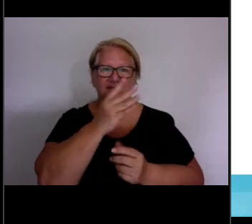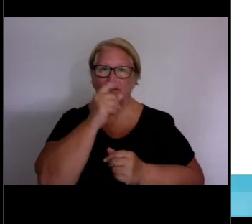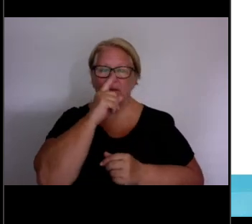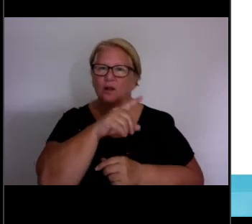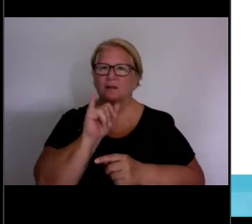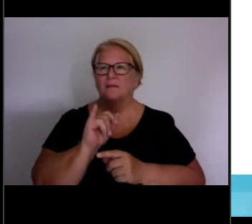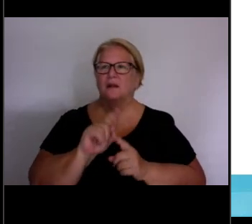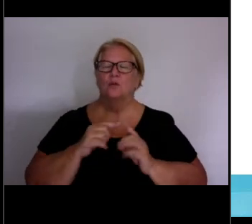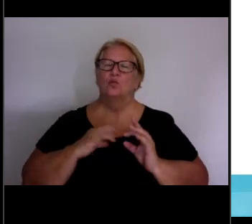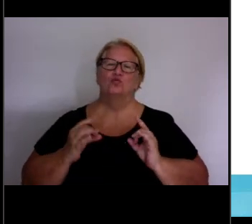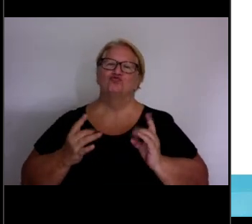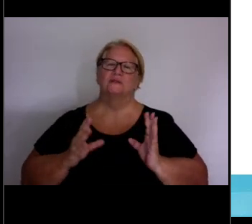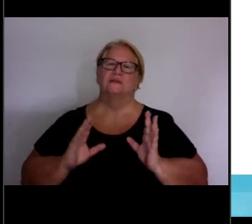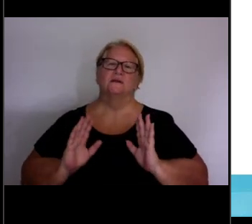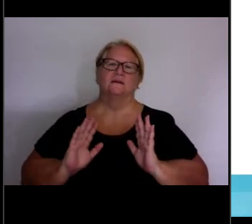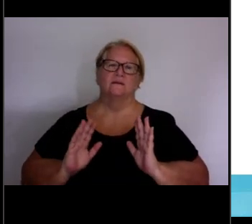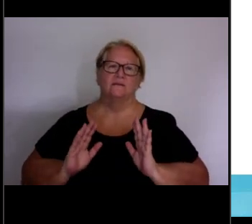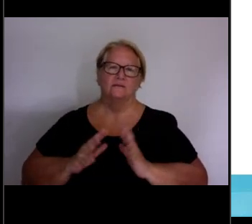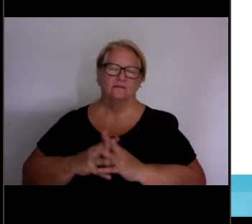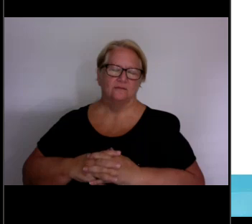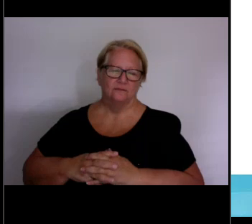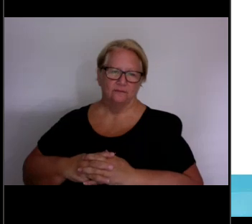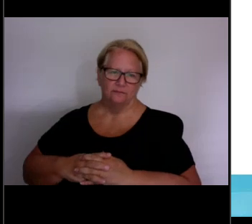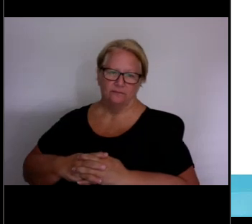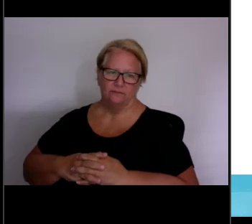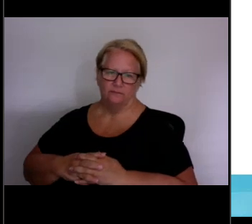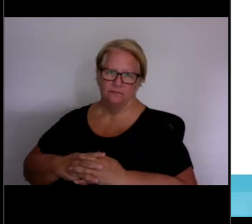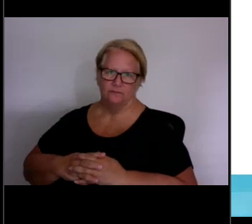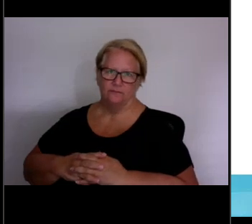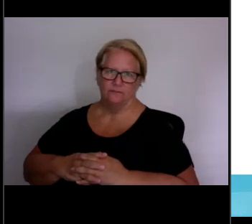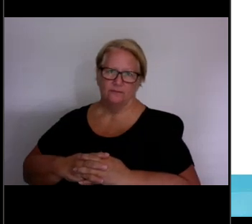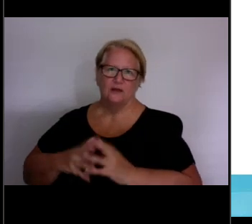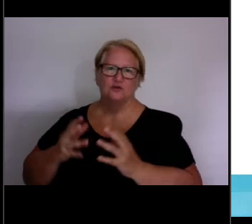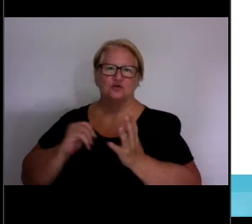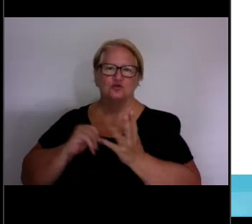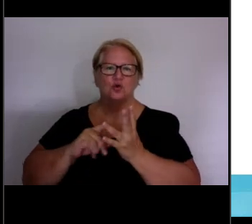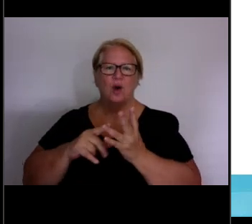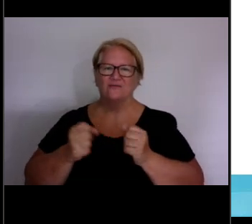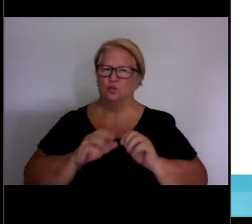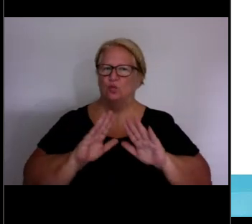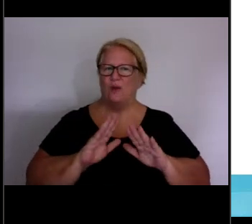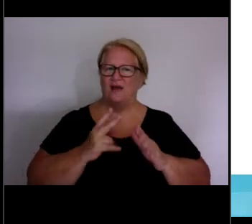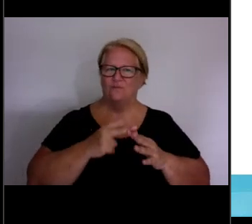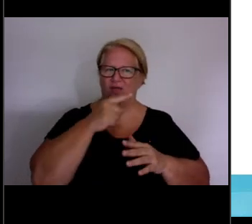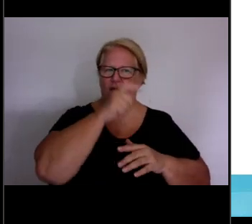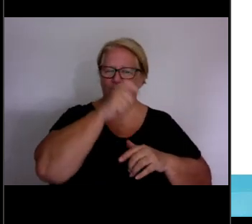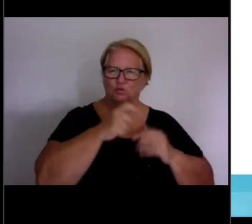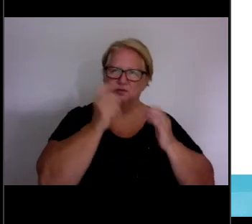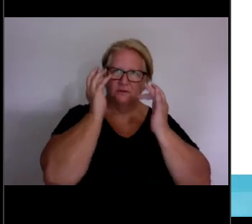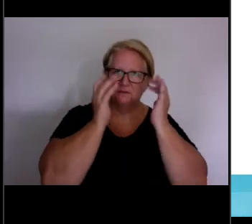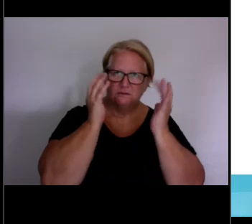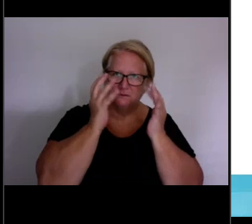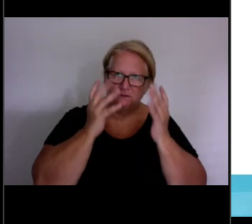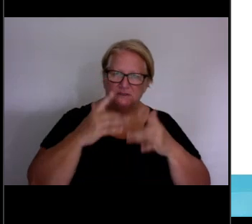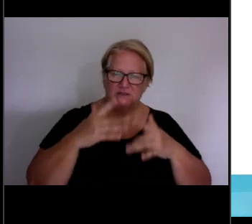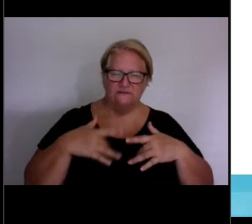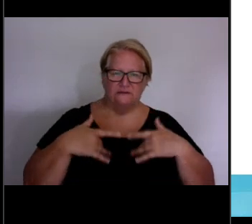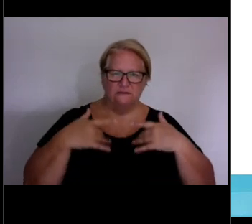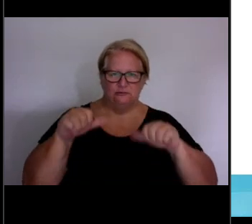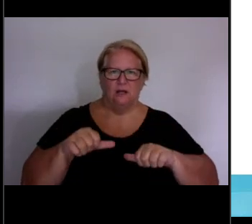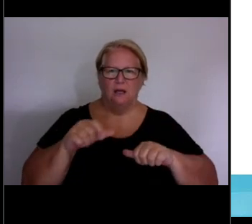the complainant some time to process what's happened and to be ready to participate.